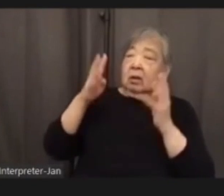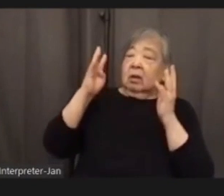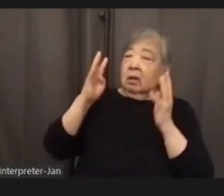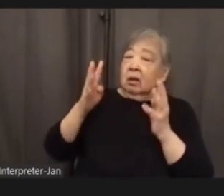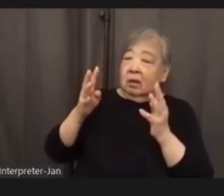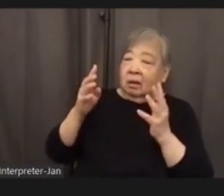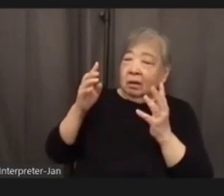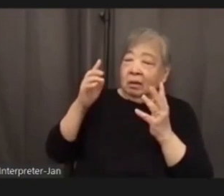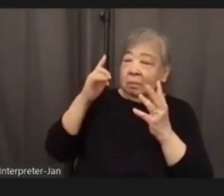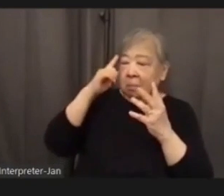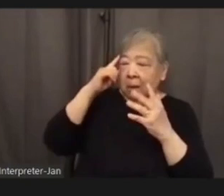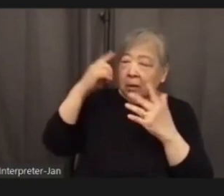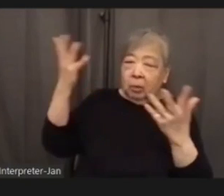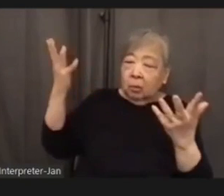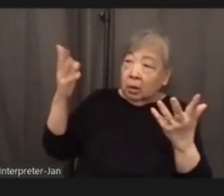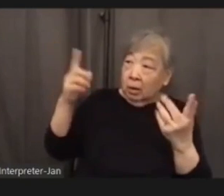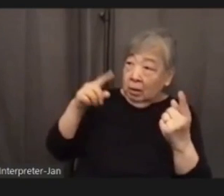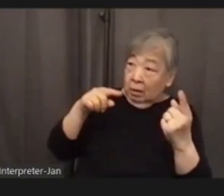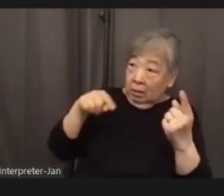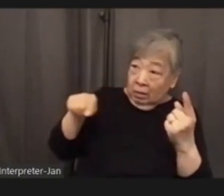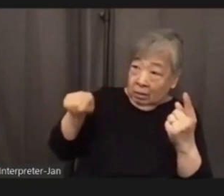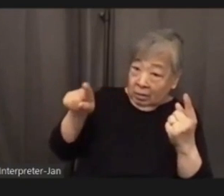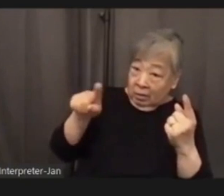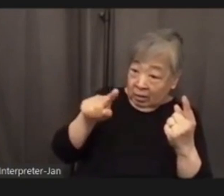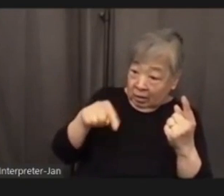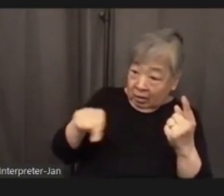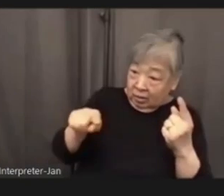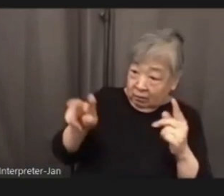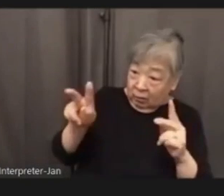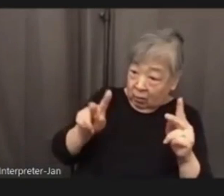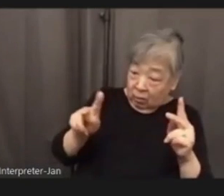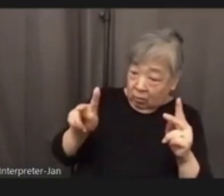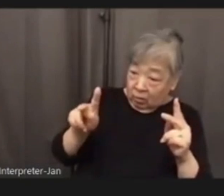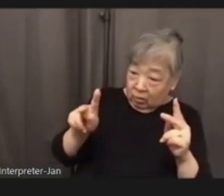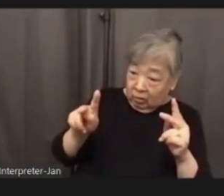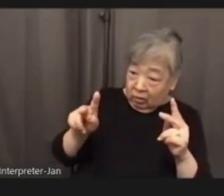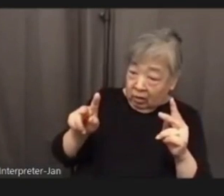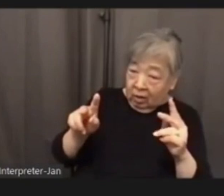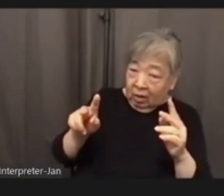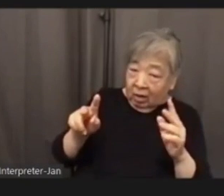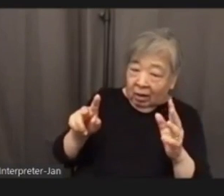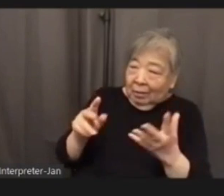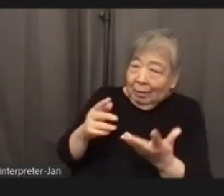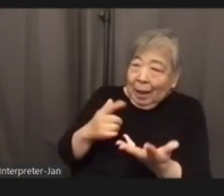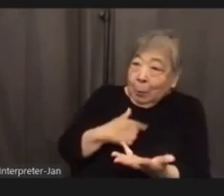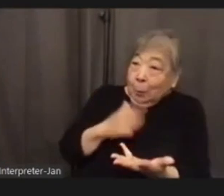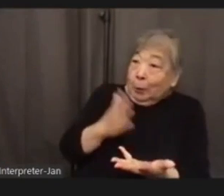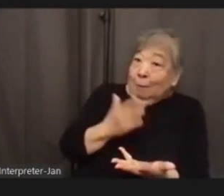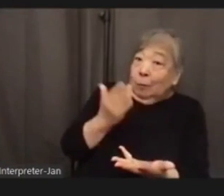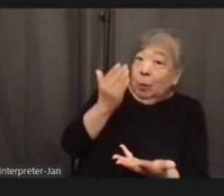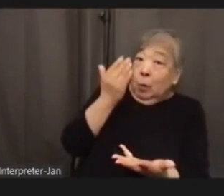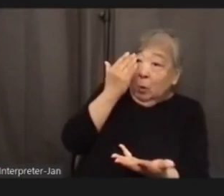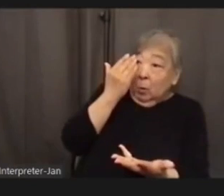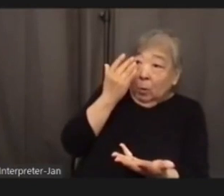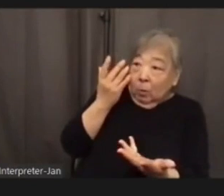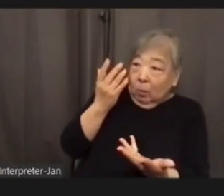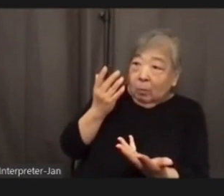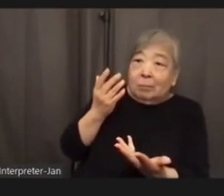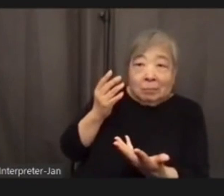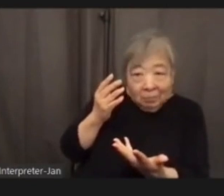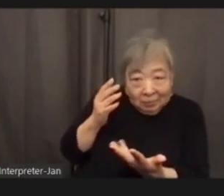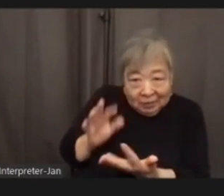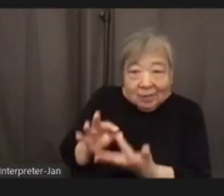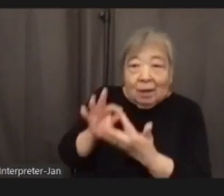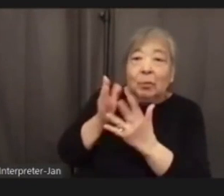You know, these are folks through Nobuko that I would never be aware of, but